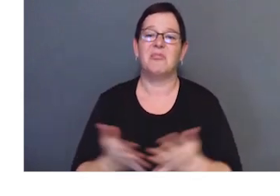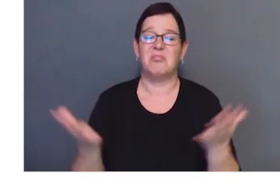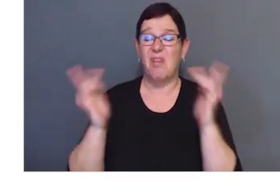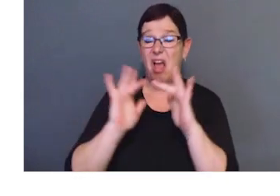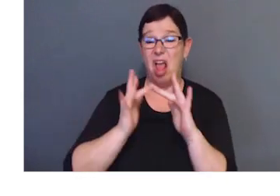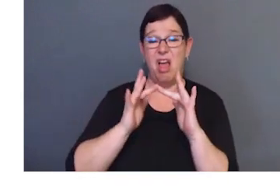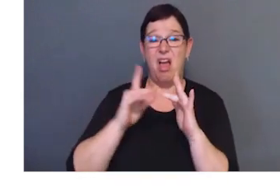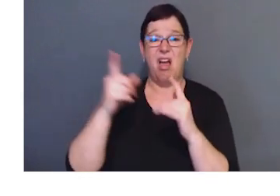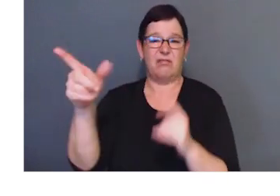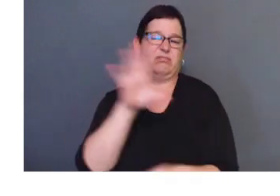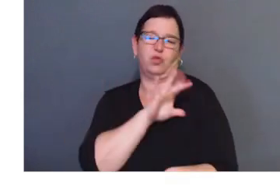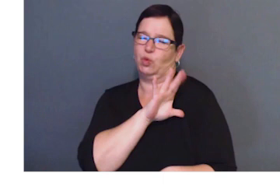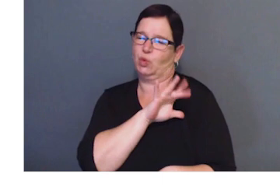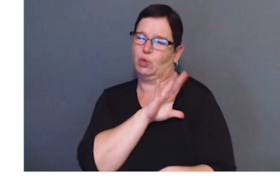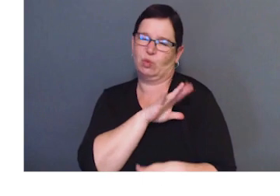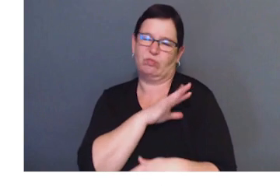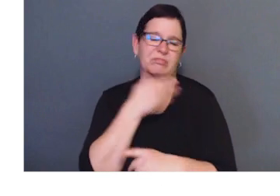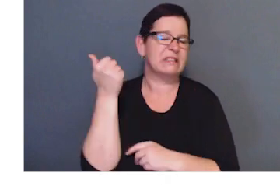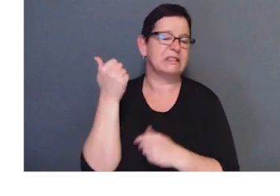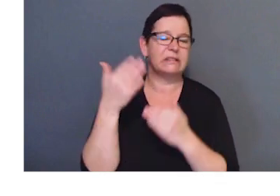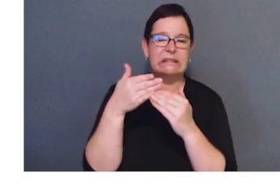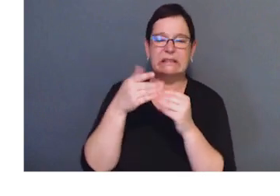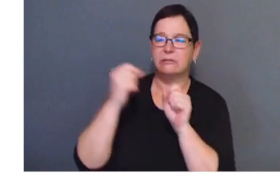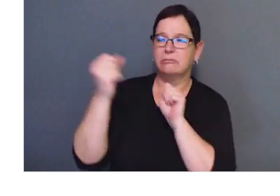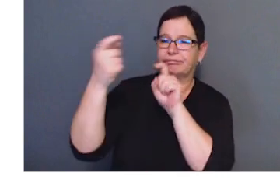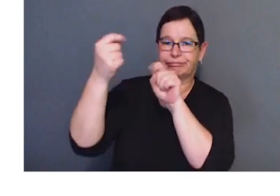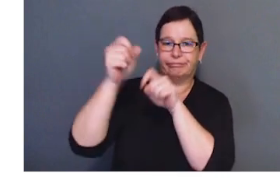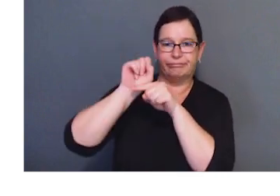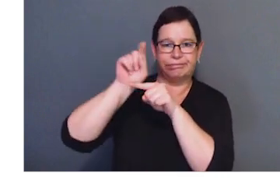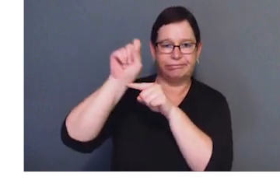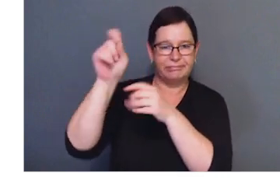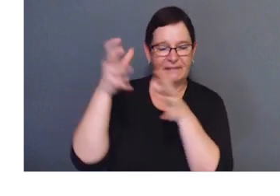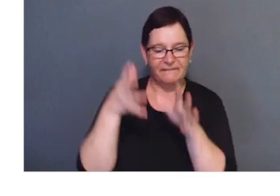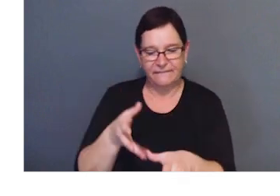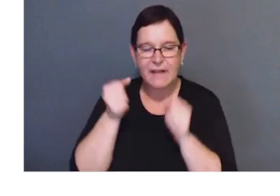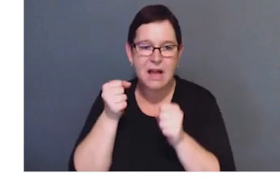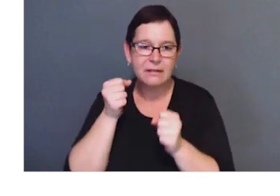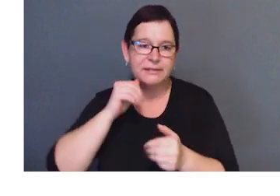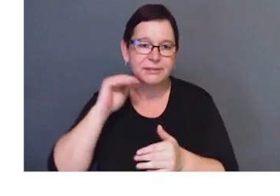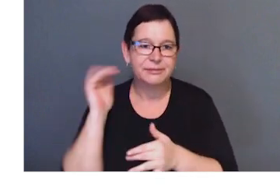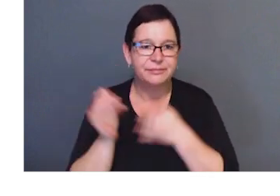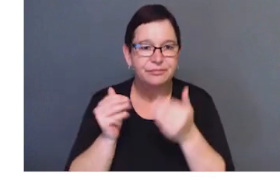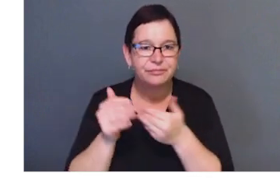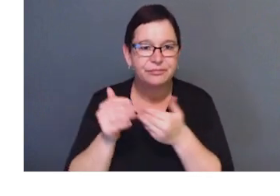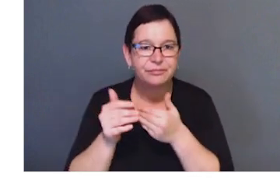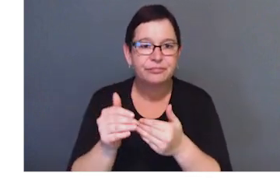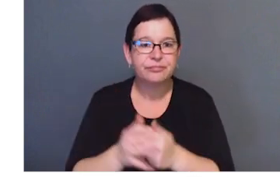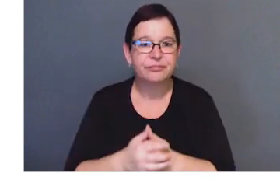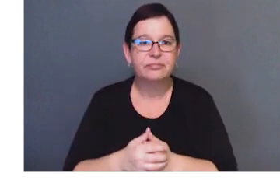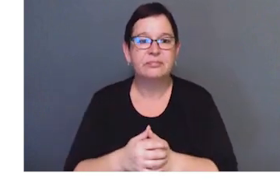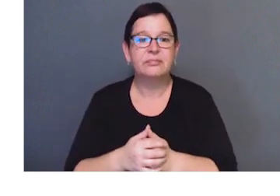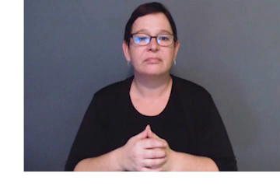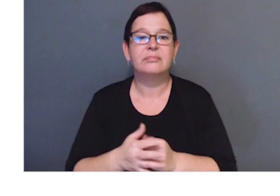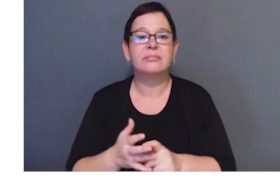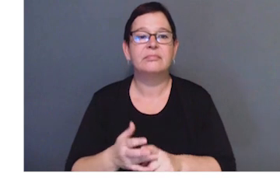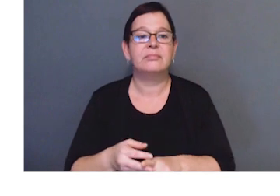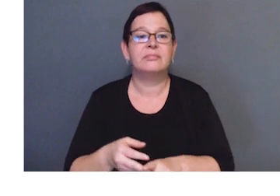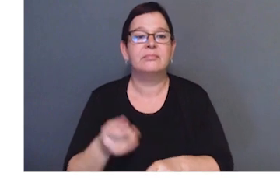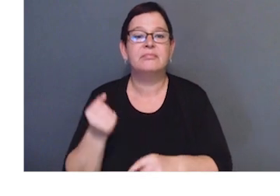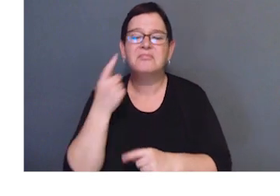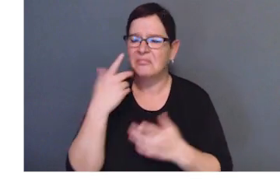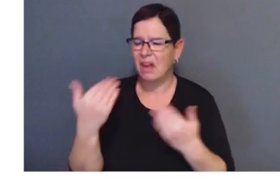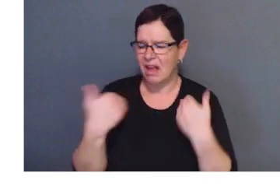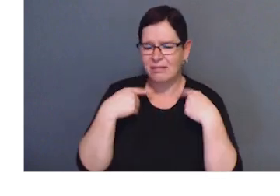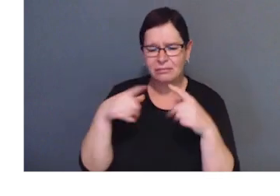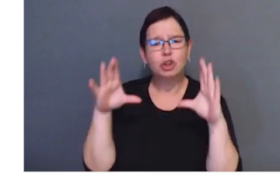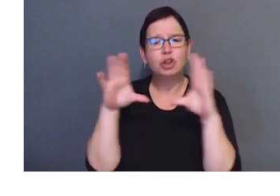are typically processed within 2 weeks. Certified software is available to make online filing easy,